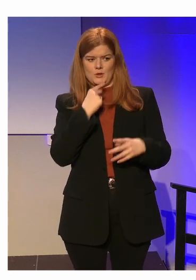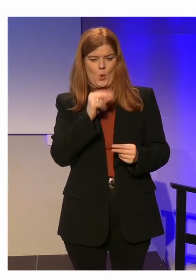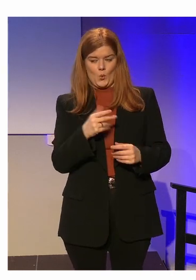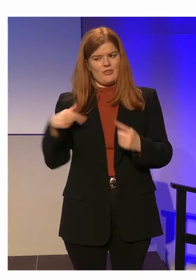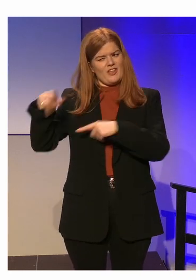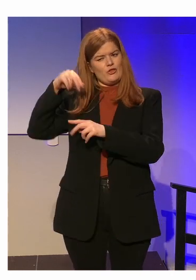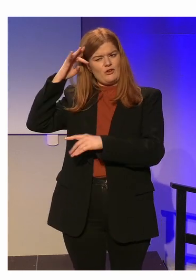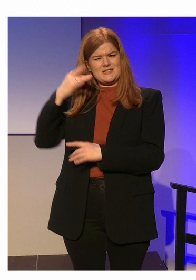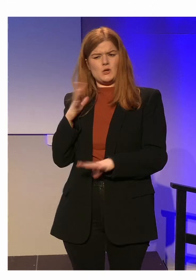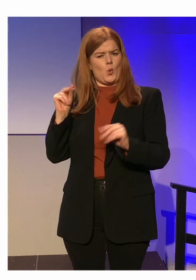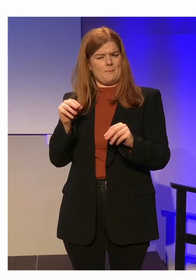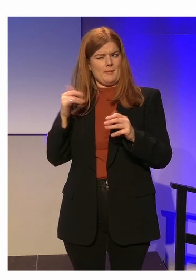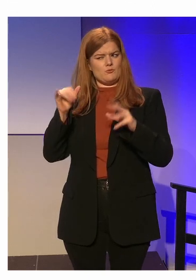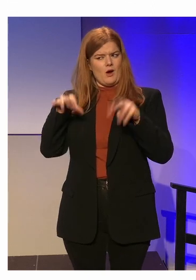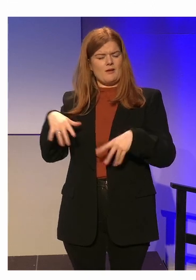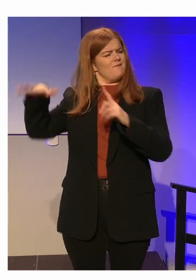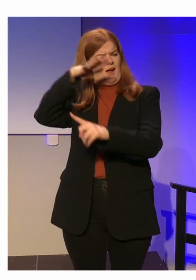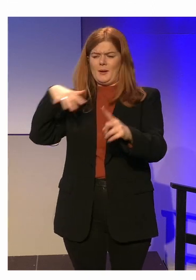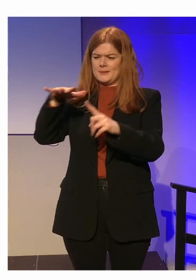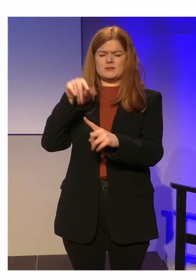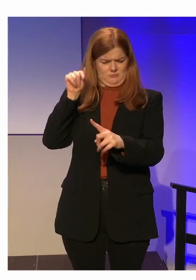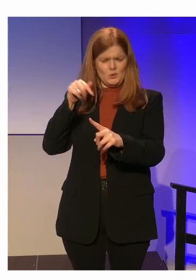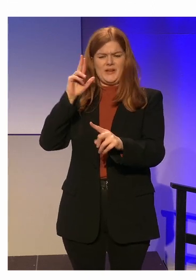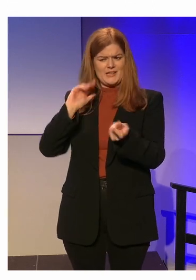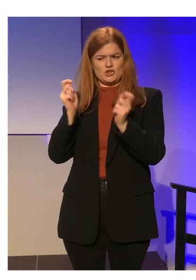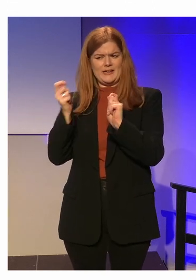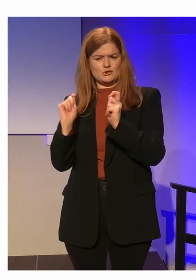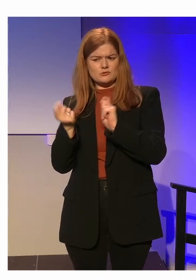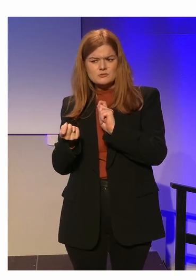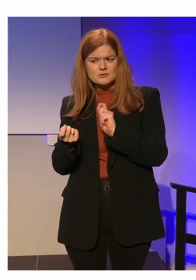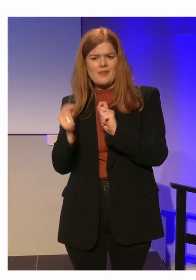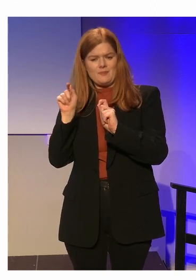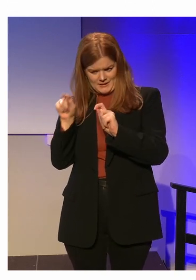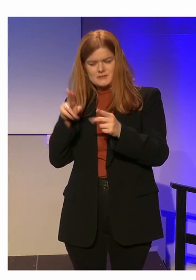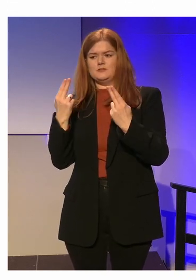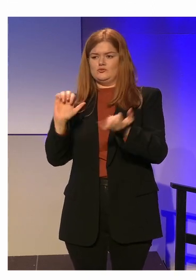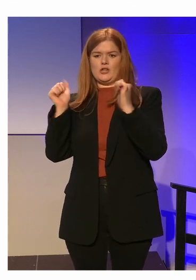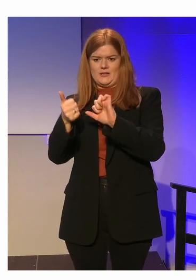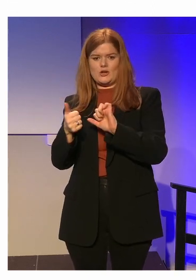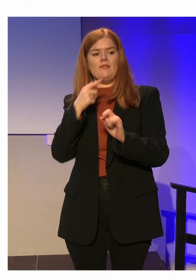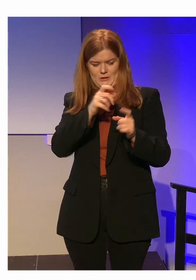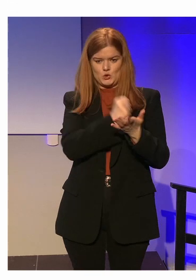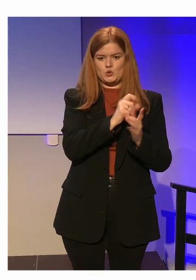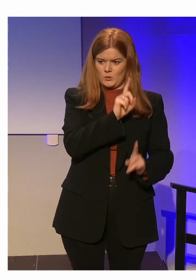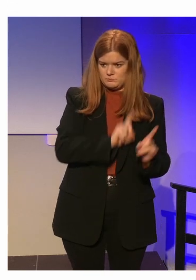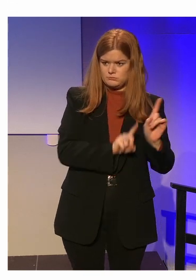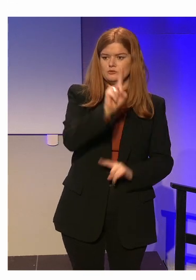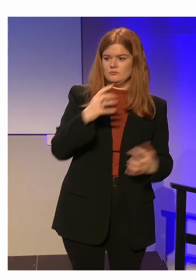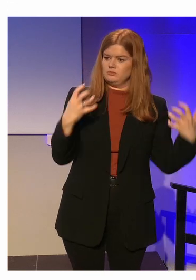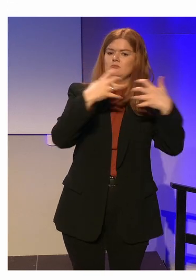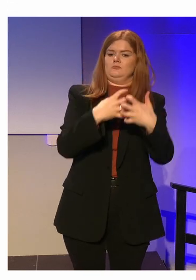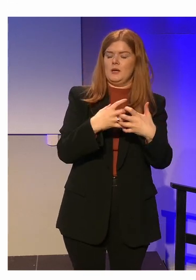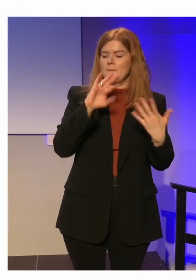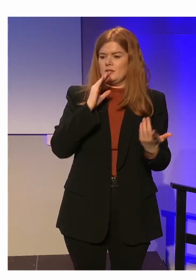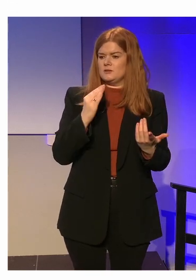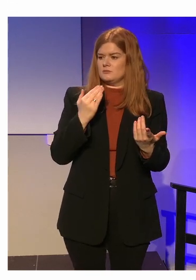theory was maybe the environment, which we can change, is what needs to change, and the student will become more engaged. And so